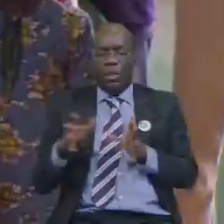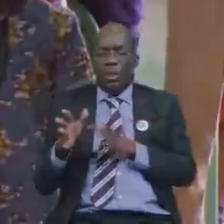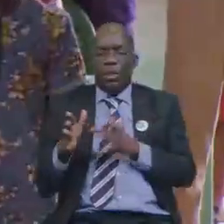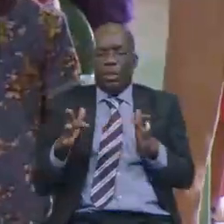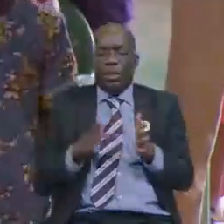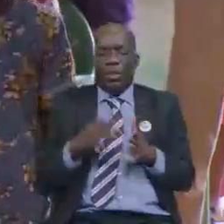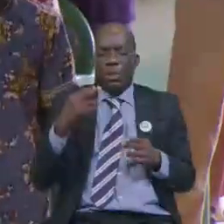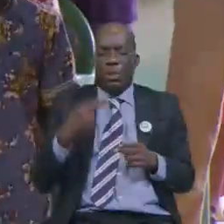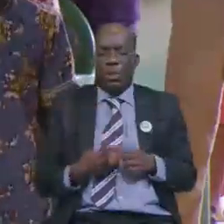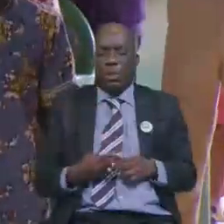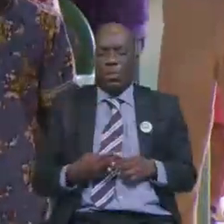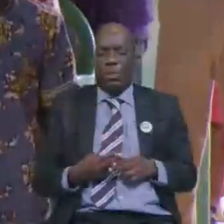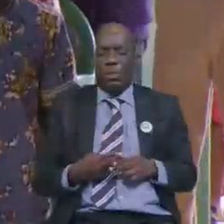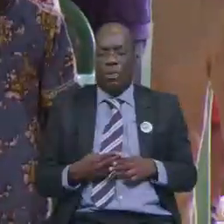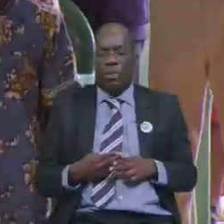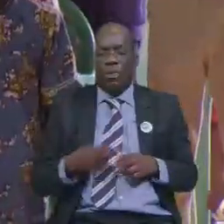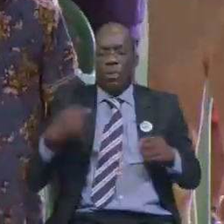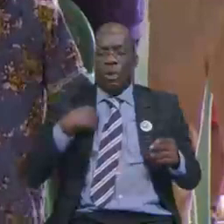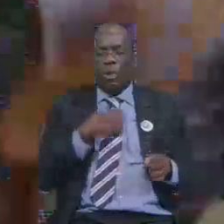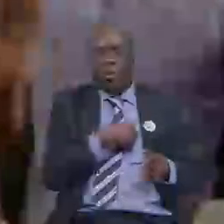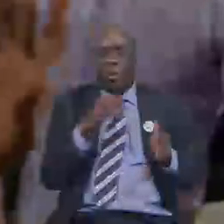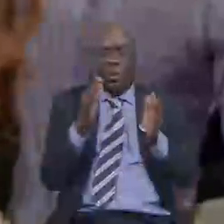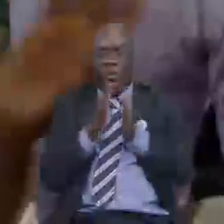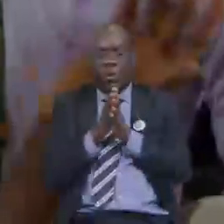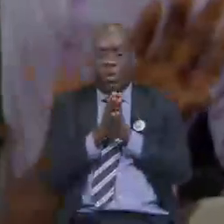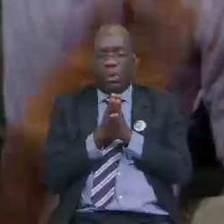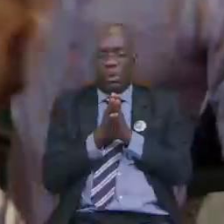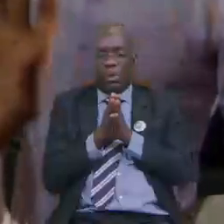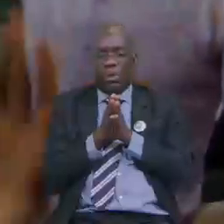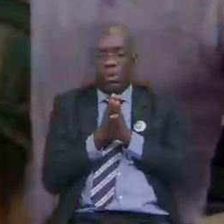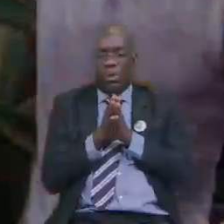Jesus' name we pray.